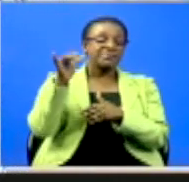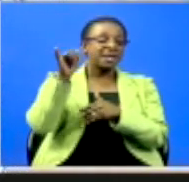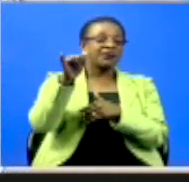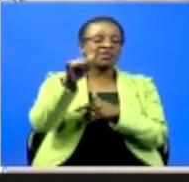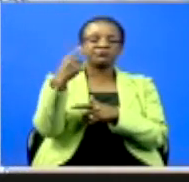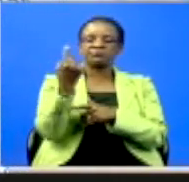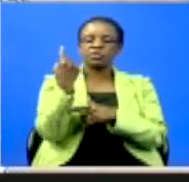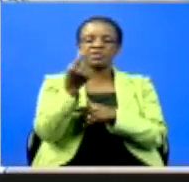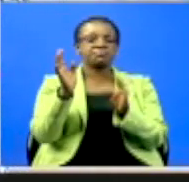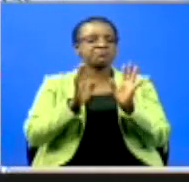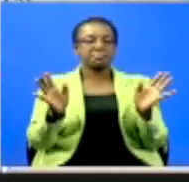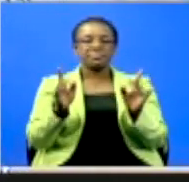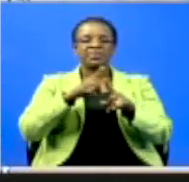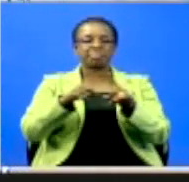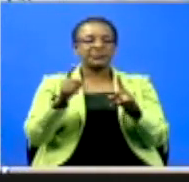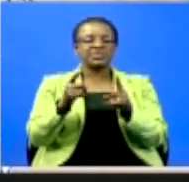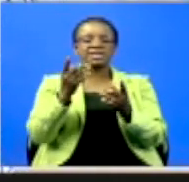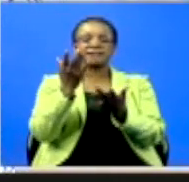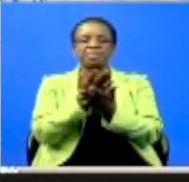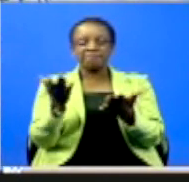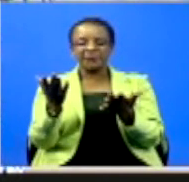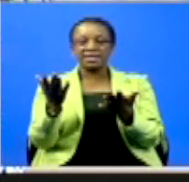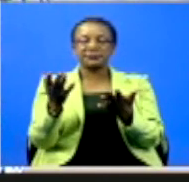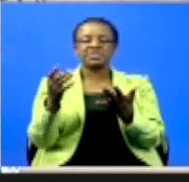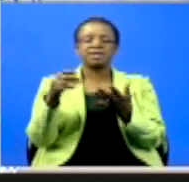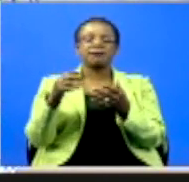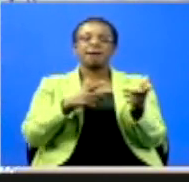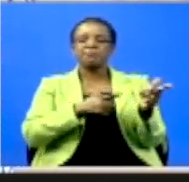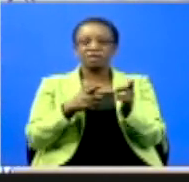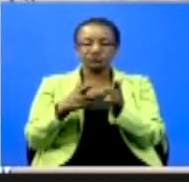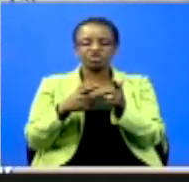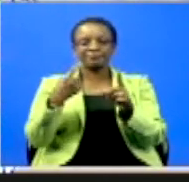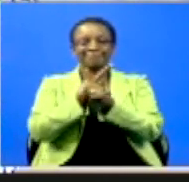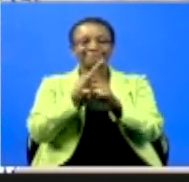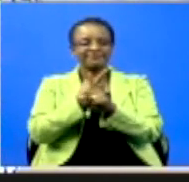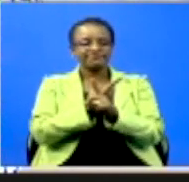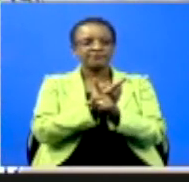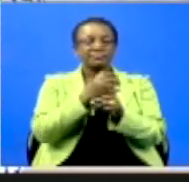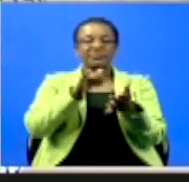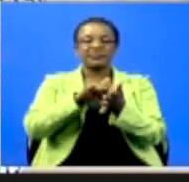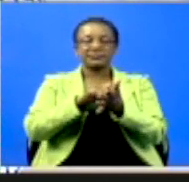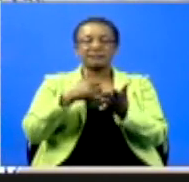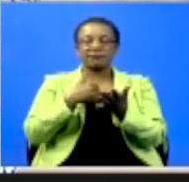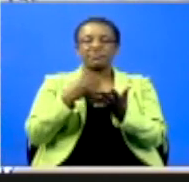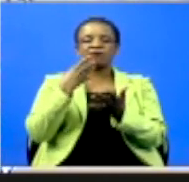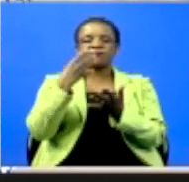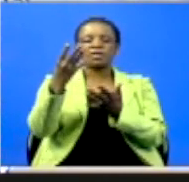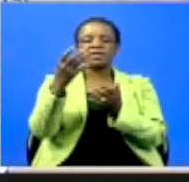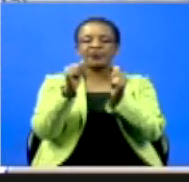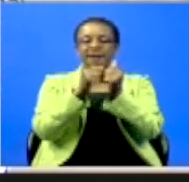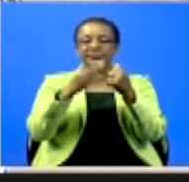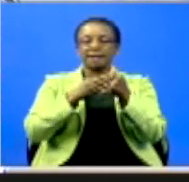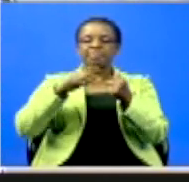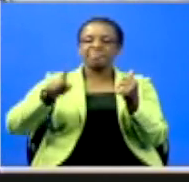training, spare parts, ammunition, and weapons systems. The deal that is currently valued at $418 million is